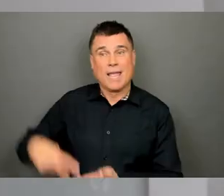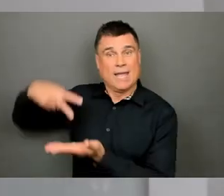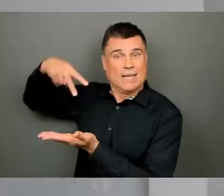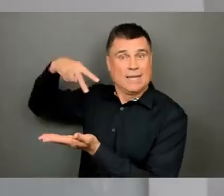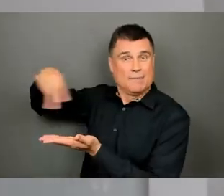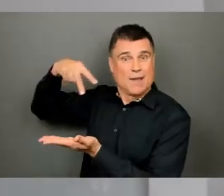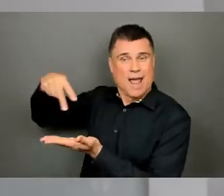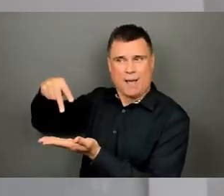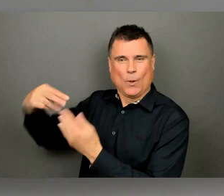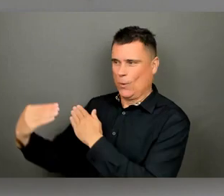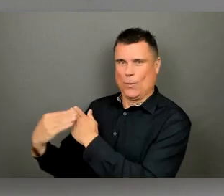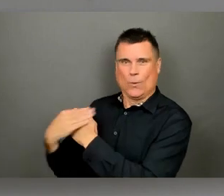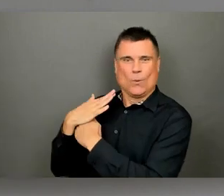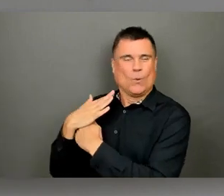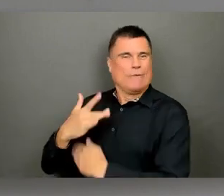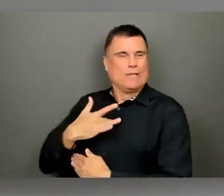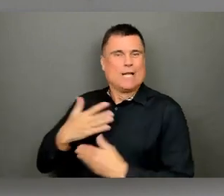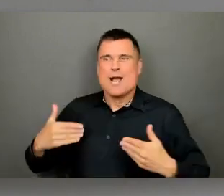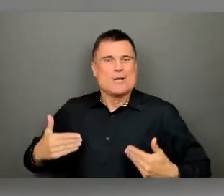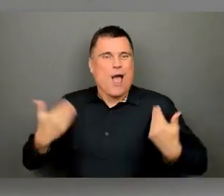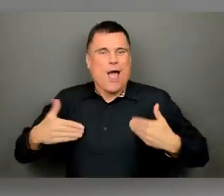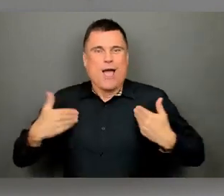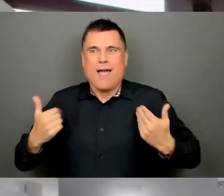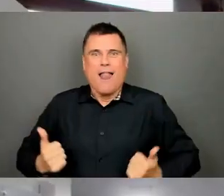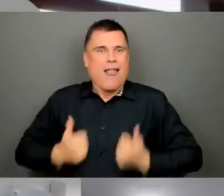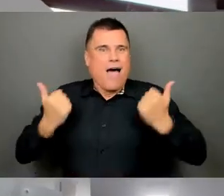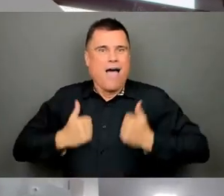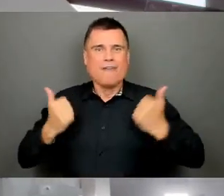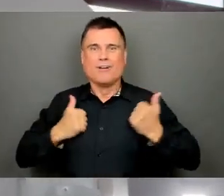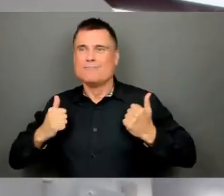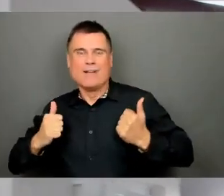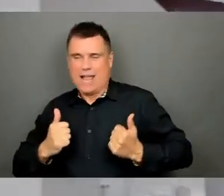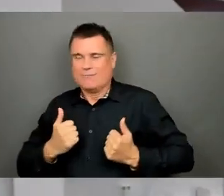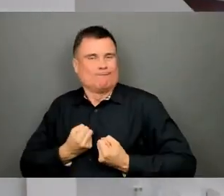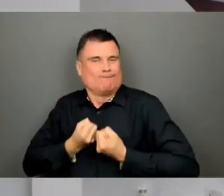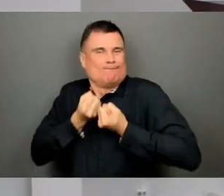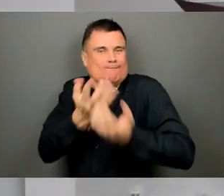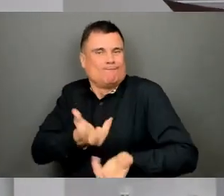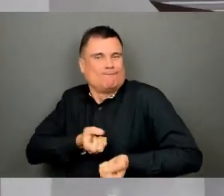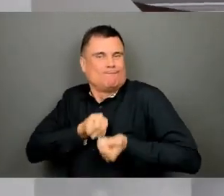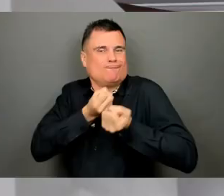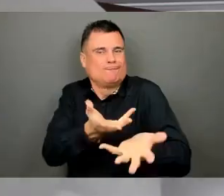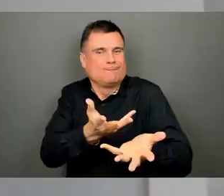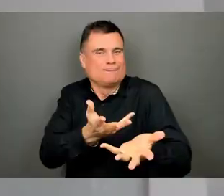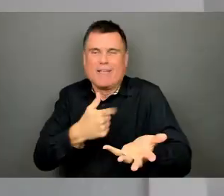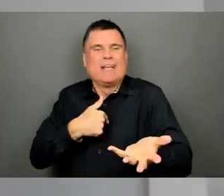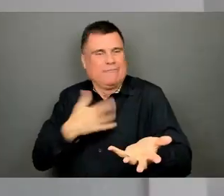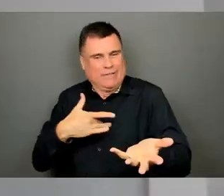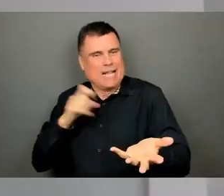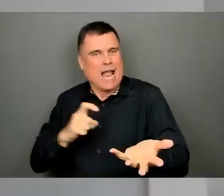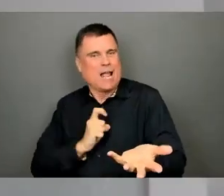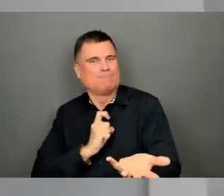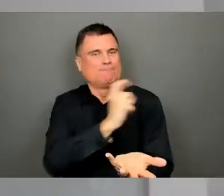Hip-hop dance makes me feel alive, it makes me feel expressive, and it makes me feel like I have something to give for myself.